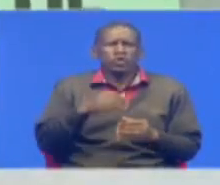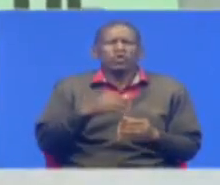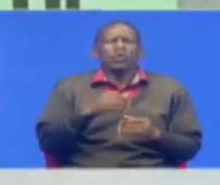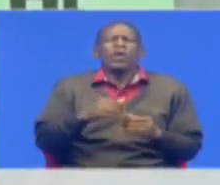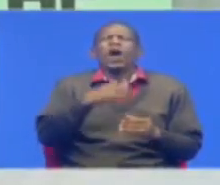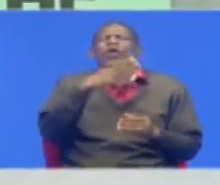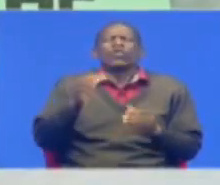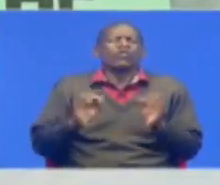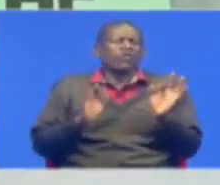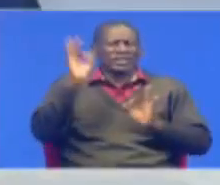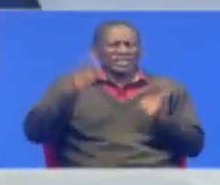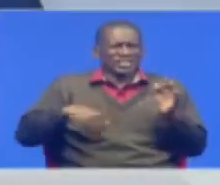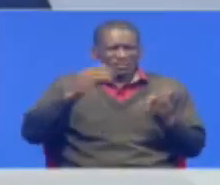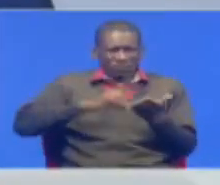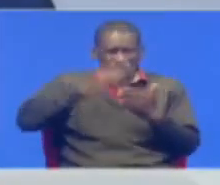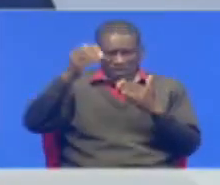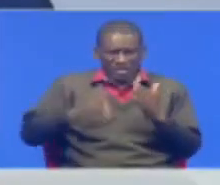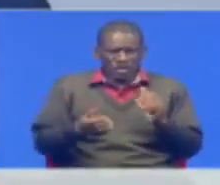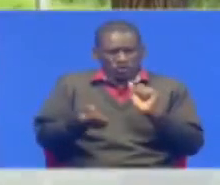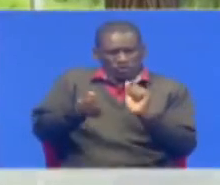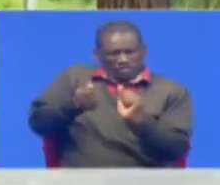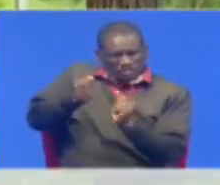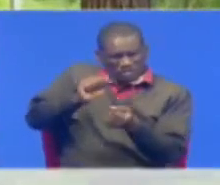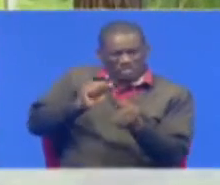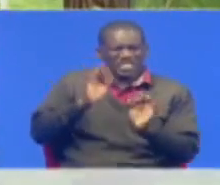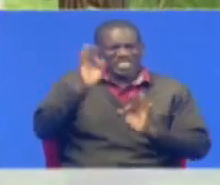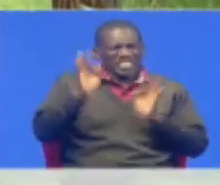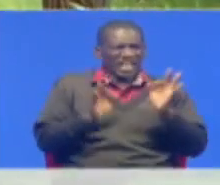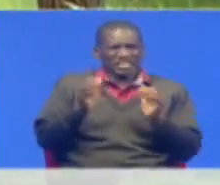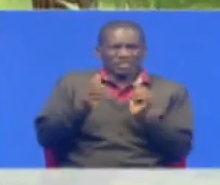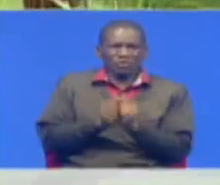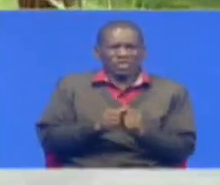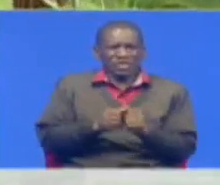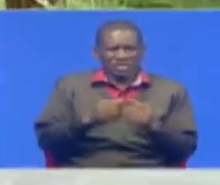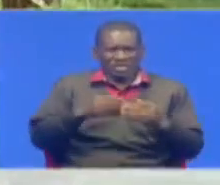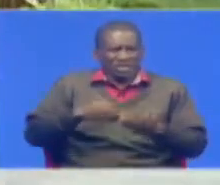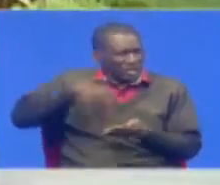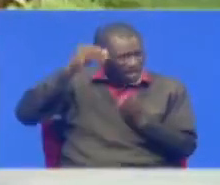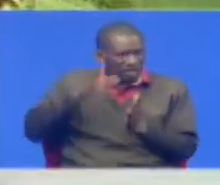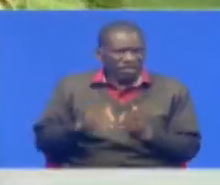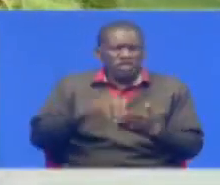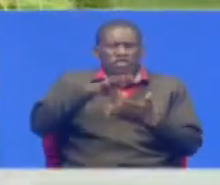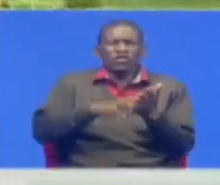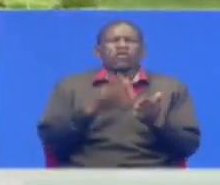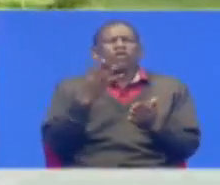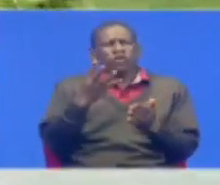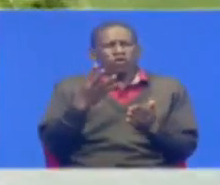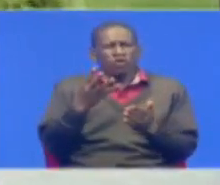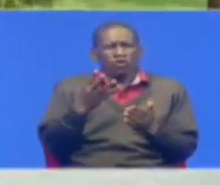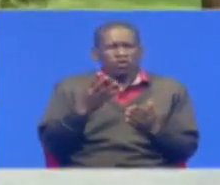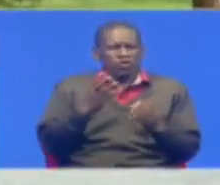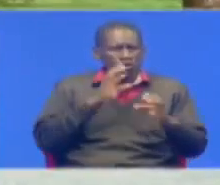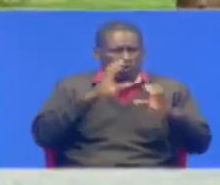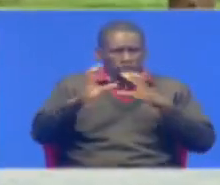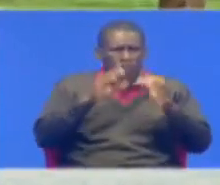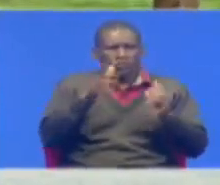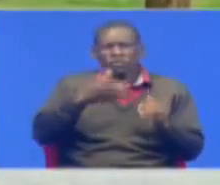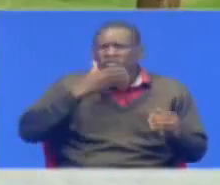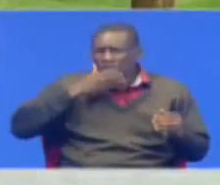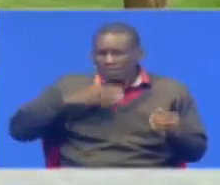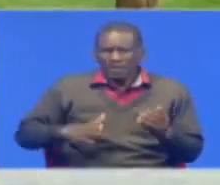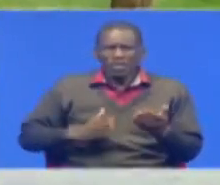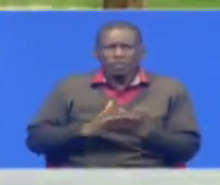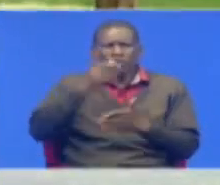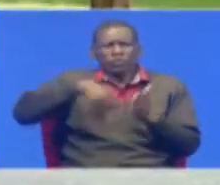weekend. We replaced the dances with the preps. The Form 4s bowed to pressure after the school immediately communicated to their parents through a